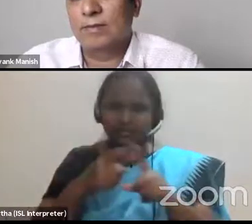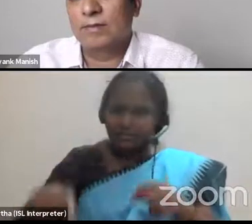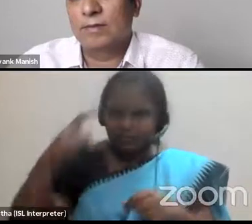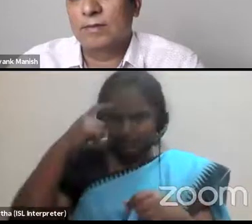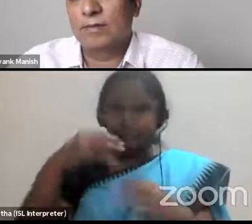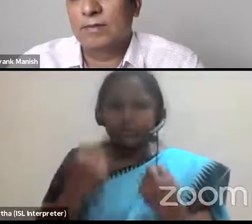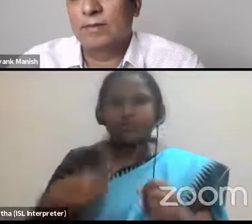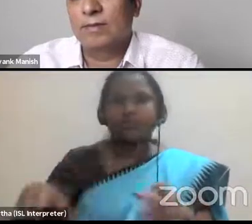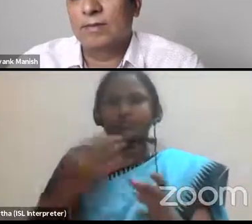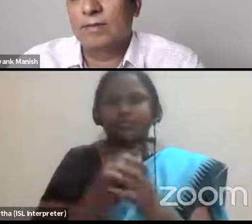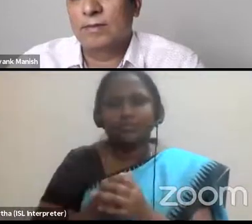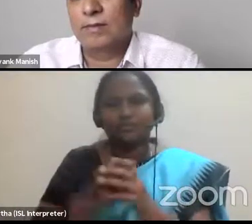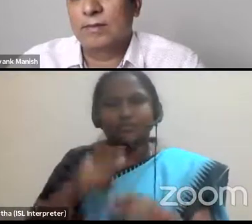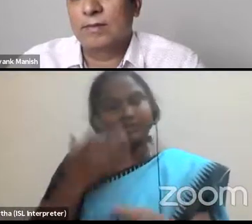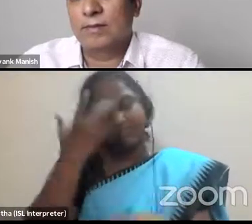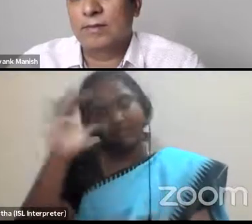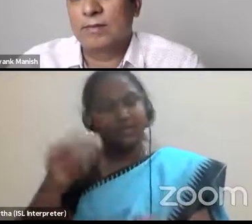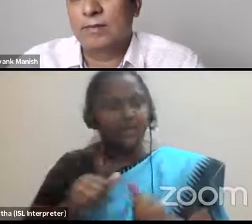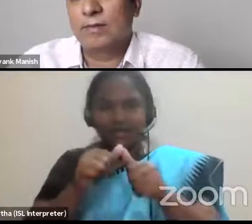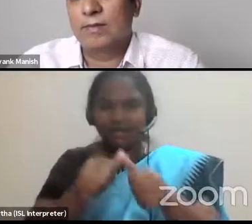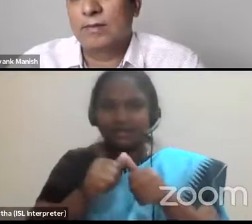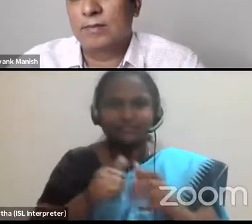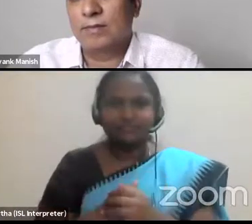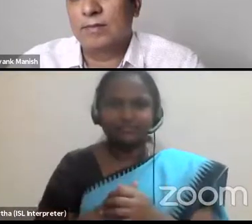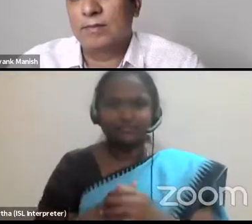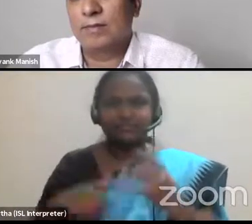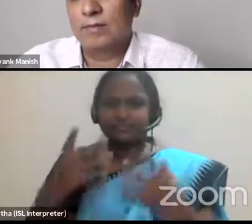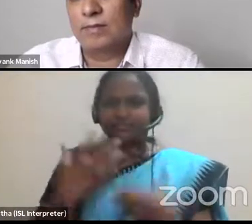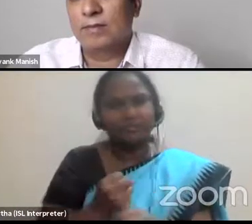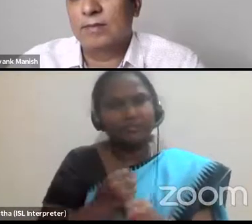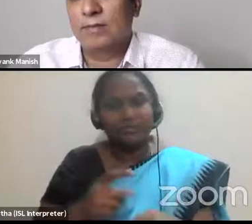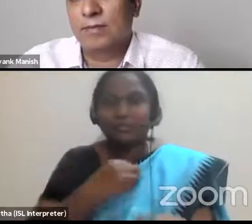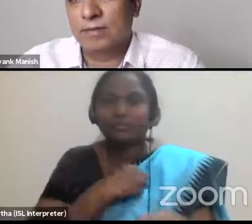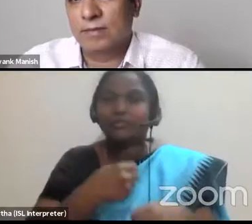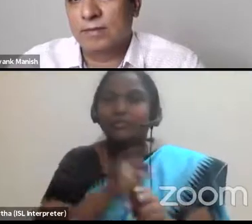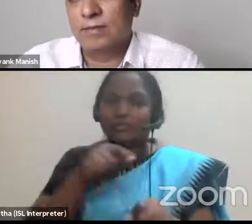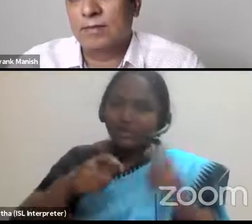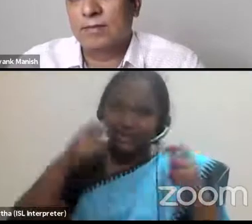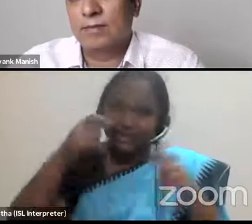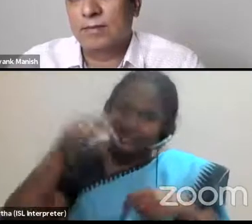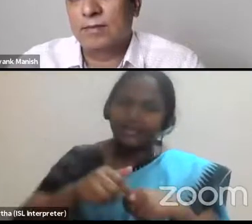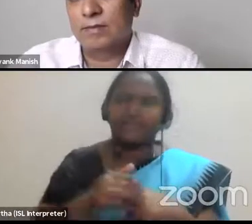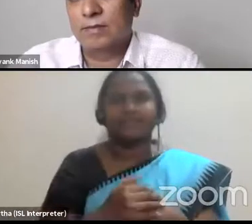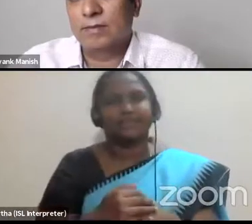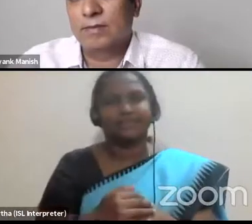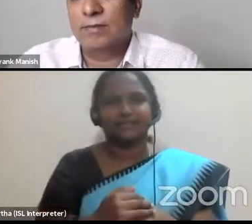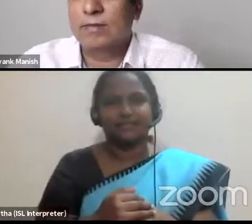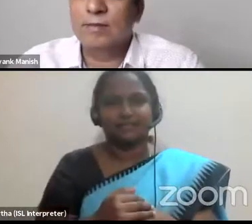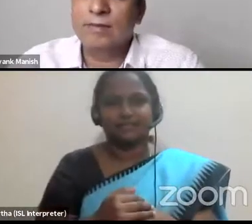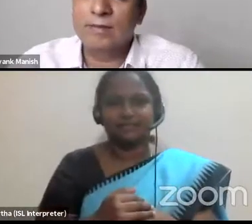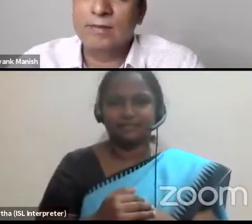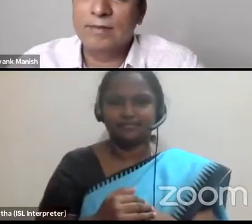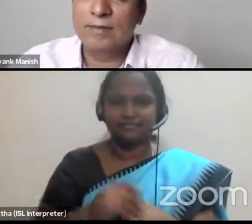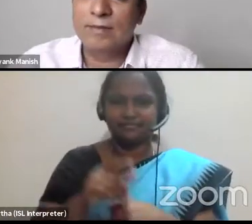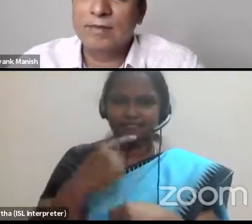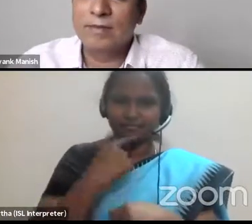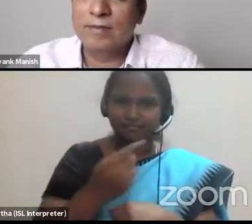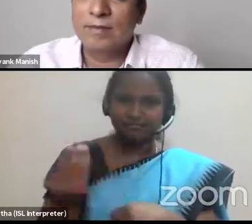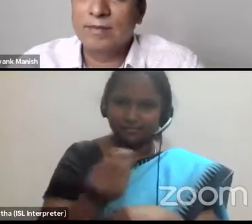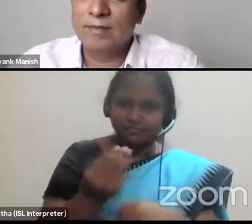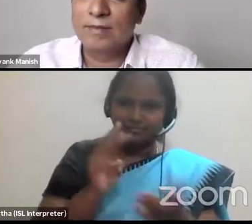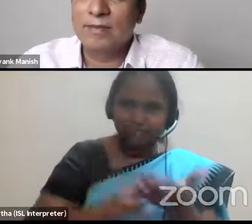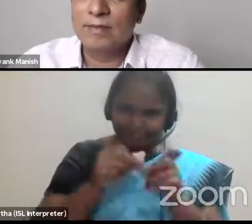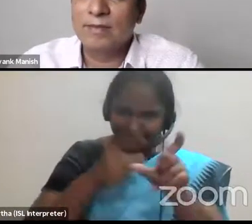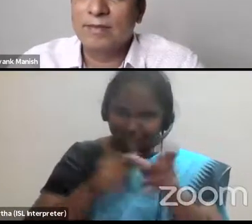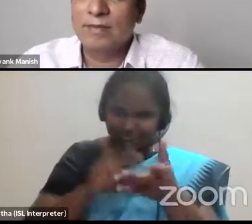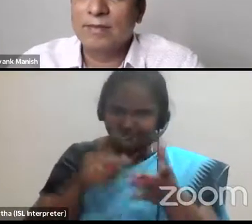technology, along with some of the smart answers that we could have, and also we baked in emotion there. Got it. Mayank, can you tell us a little bit more about